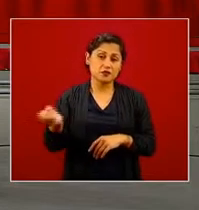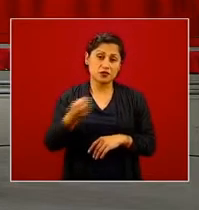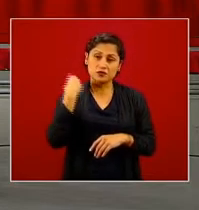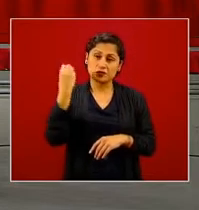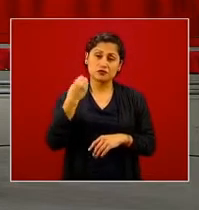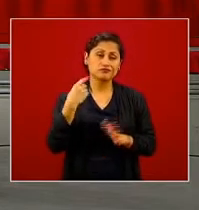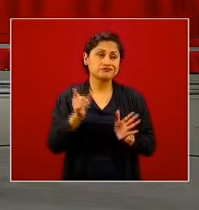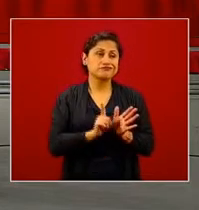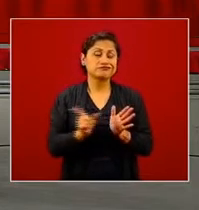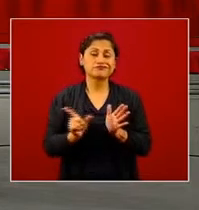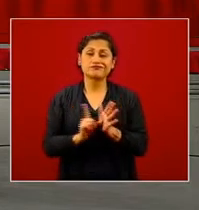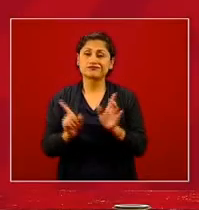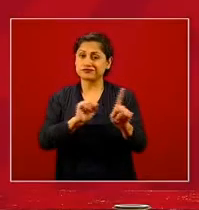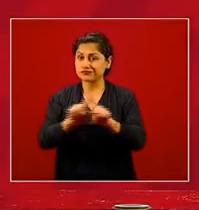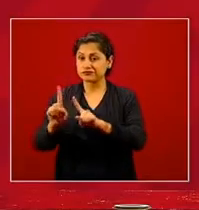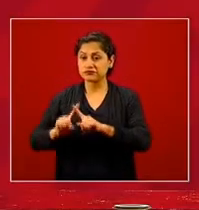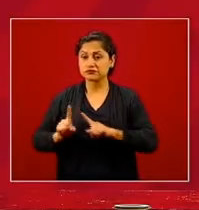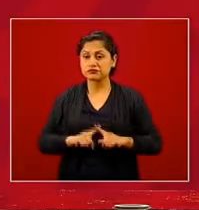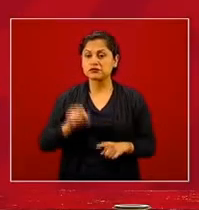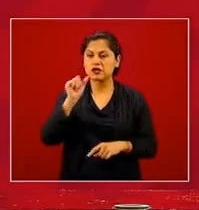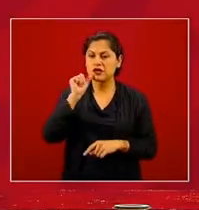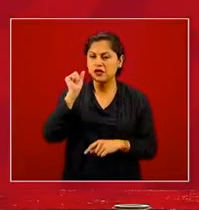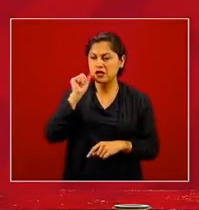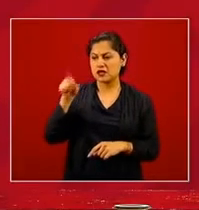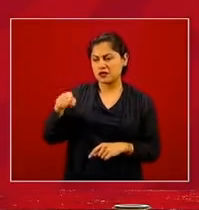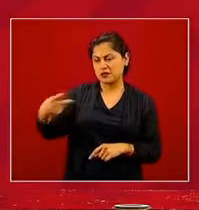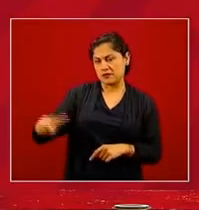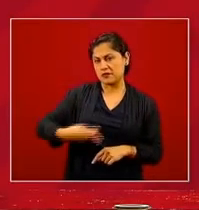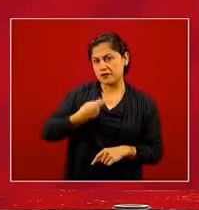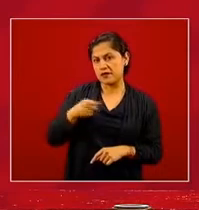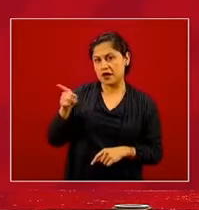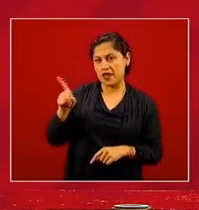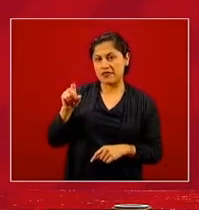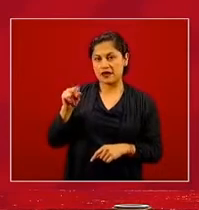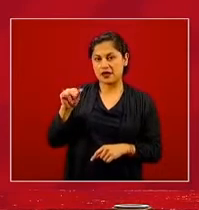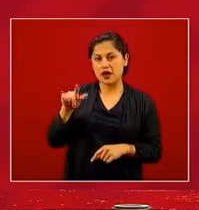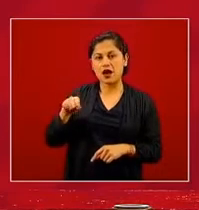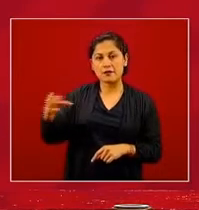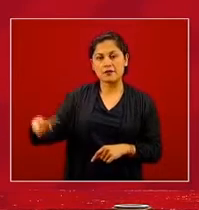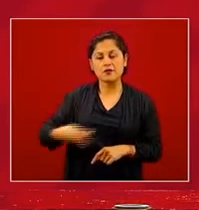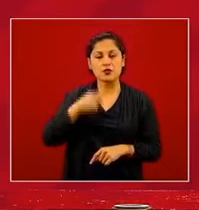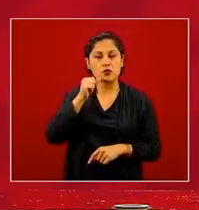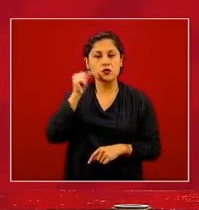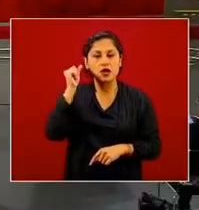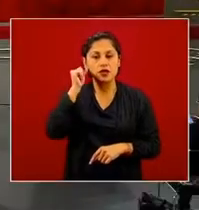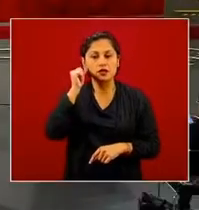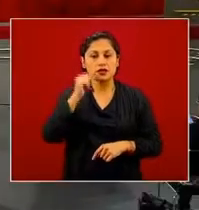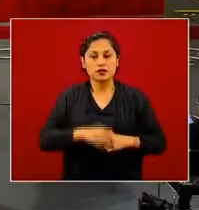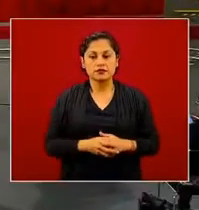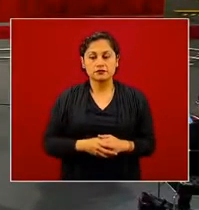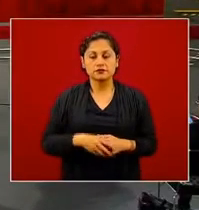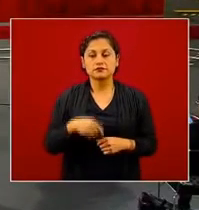will have to talk about this in probably one or two lessons about the different.